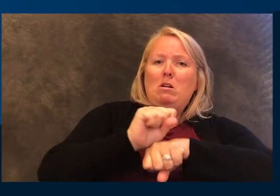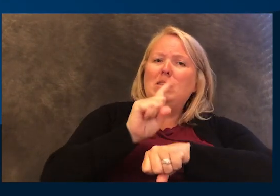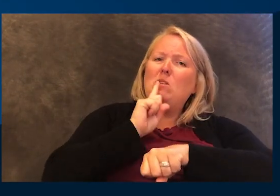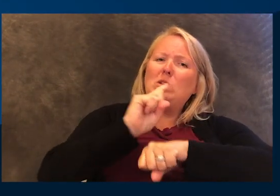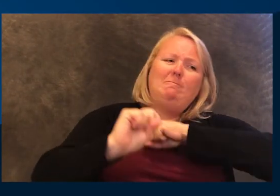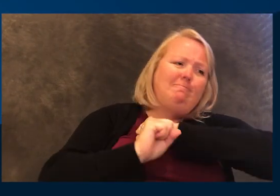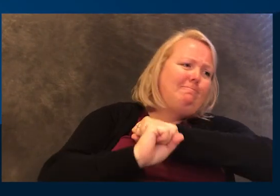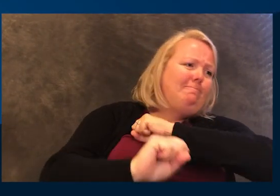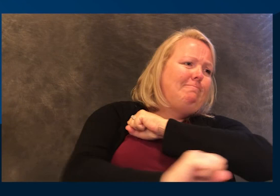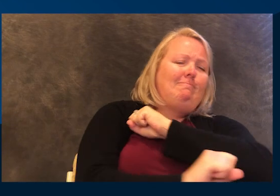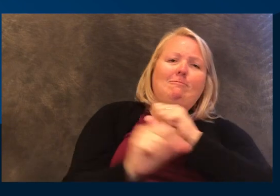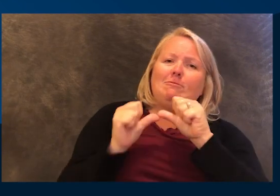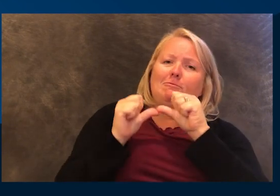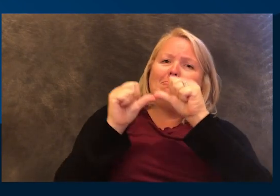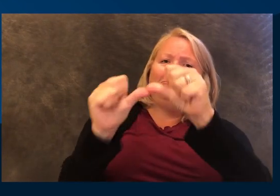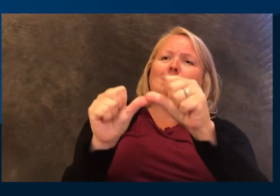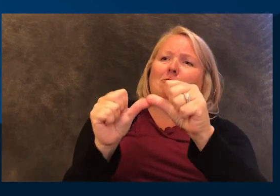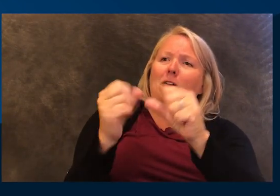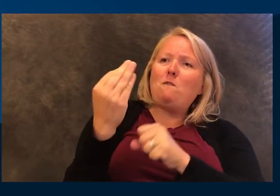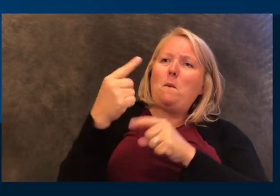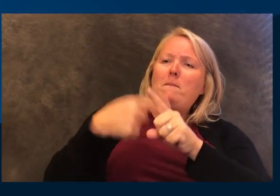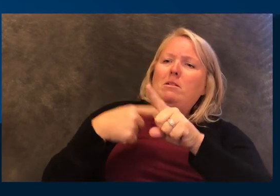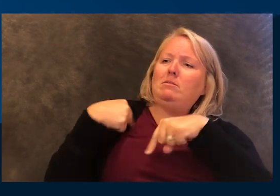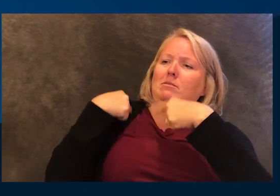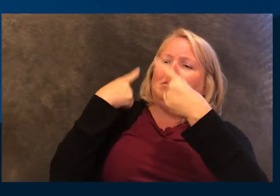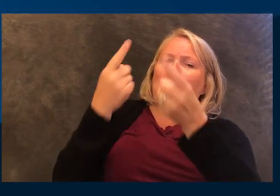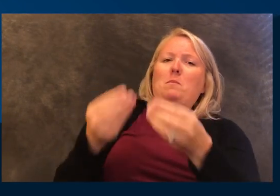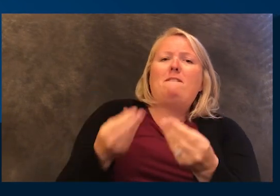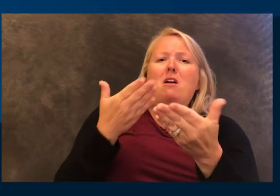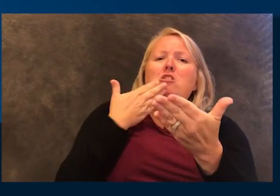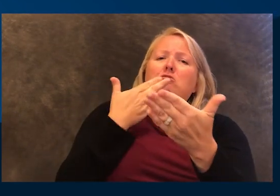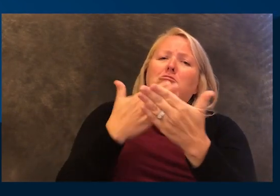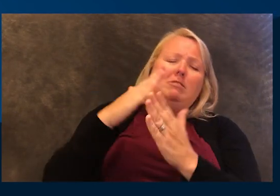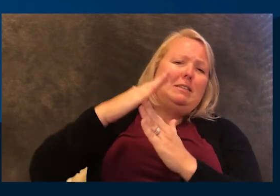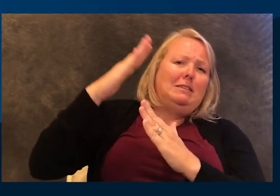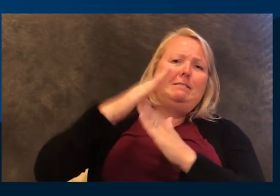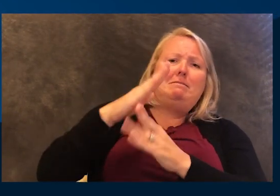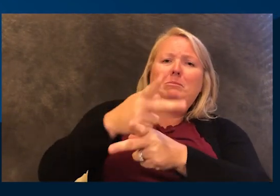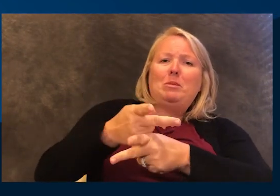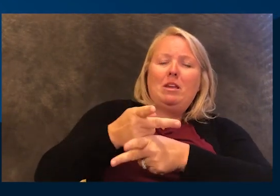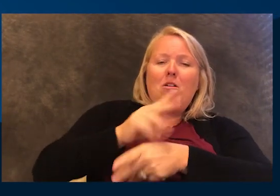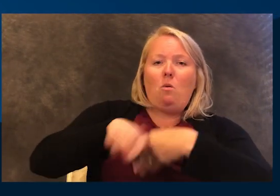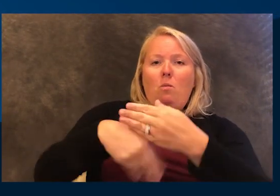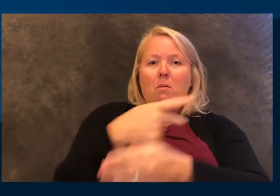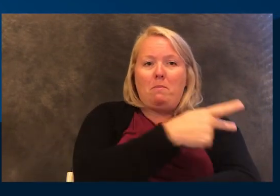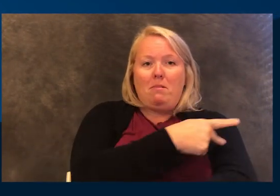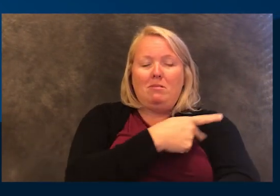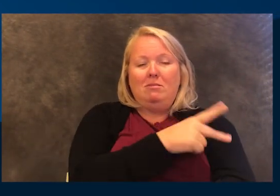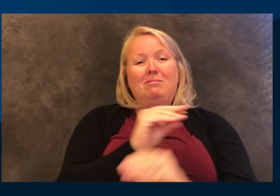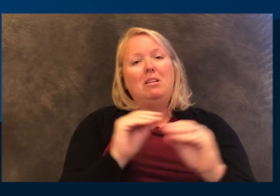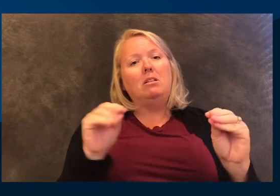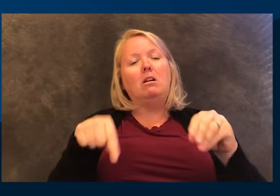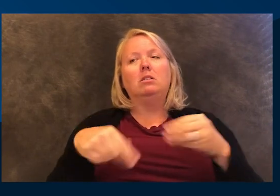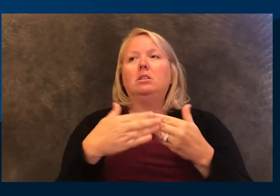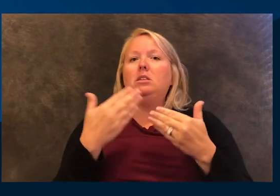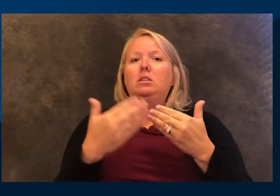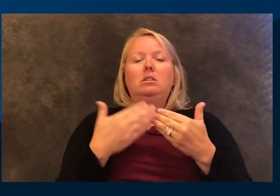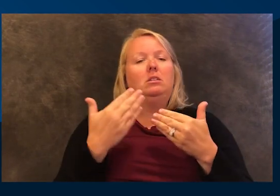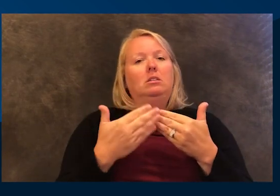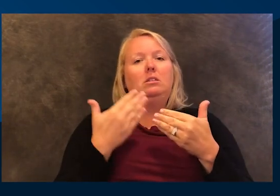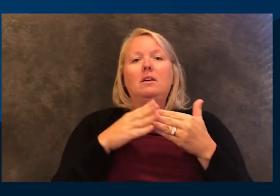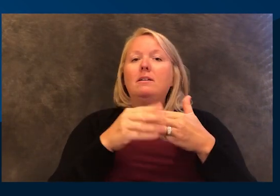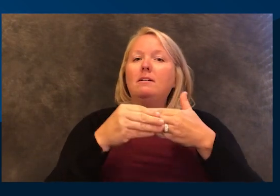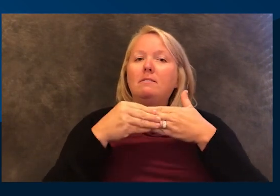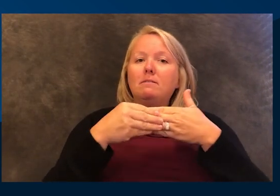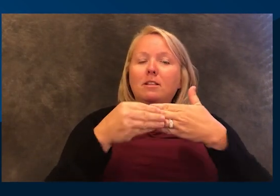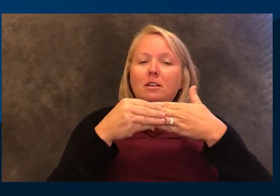14 months and allowed us to continue providing exemplary care for our patients. None of this is easy, and the